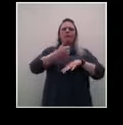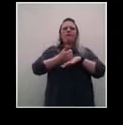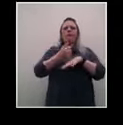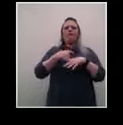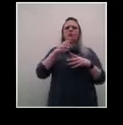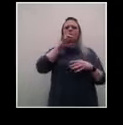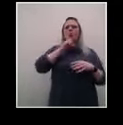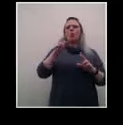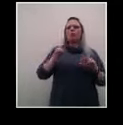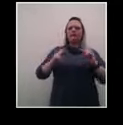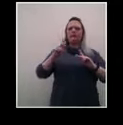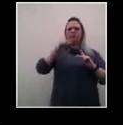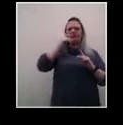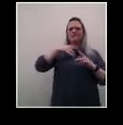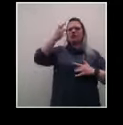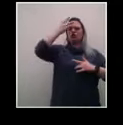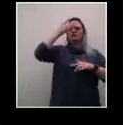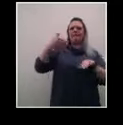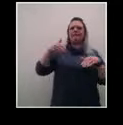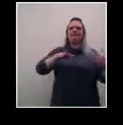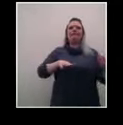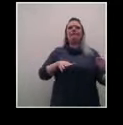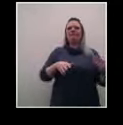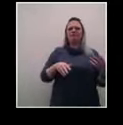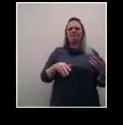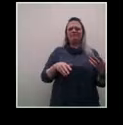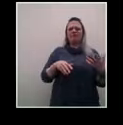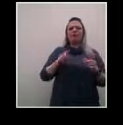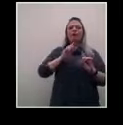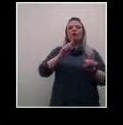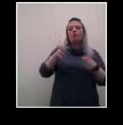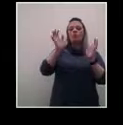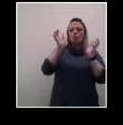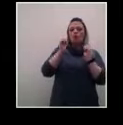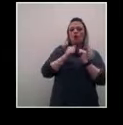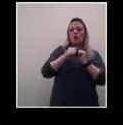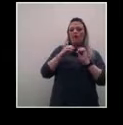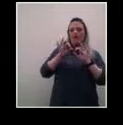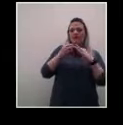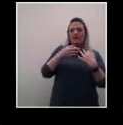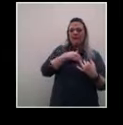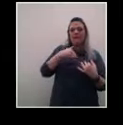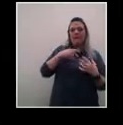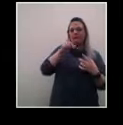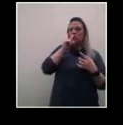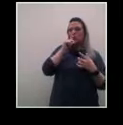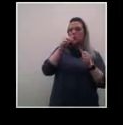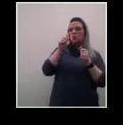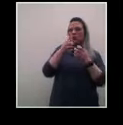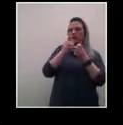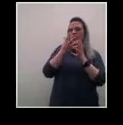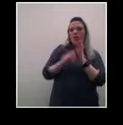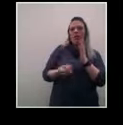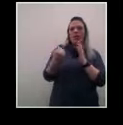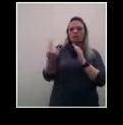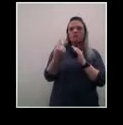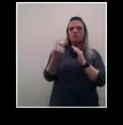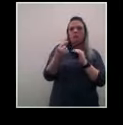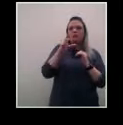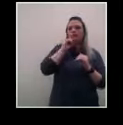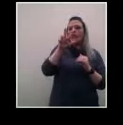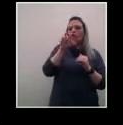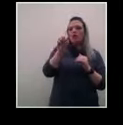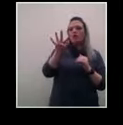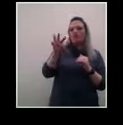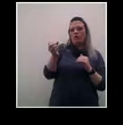really sick and dying from that. Go talk to a family member of somebody that lost a loved one who was in their 30s or 40s locally, or